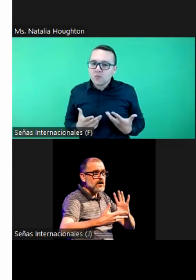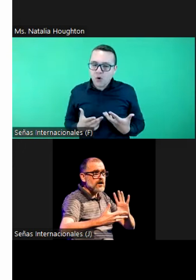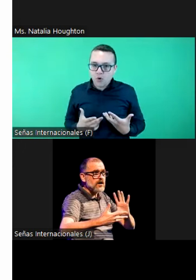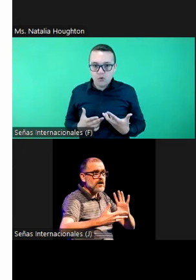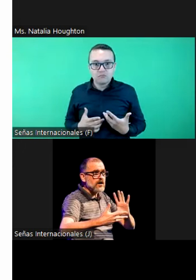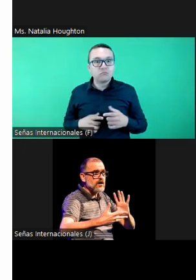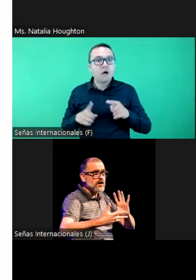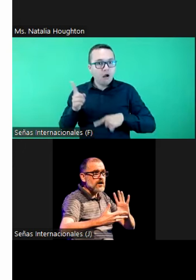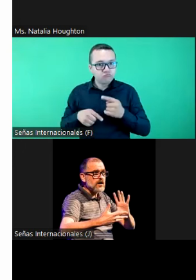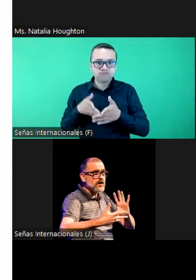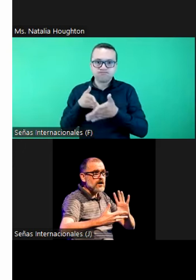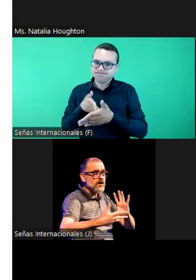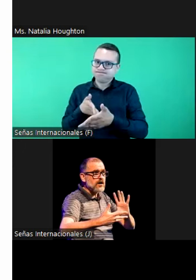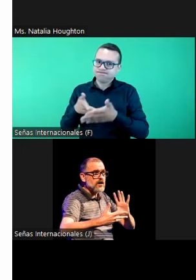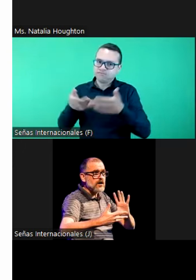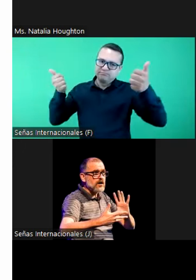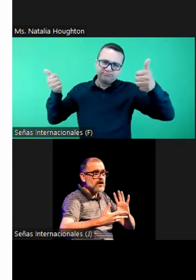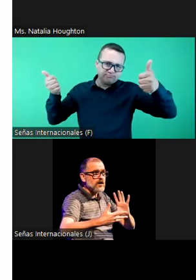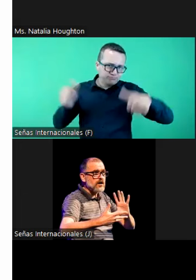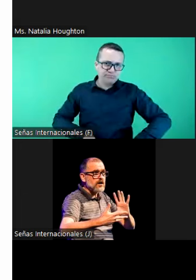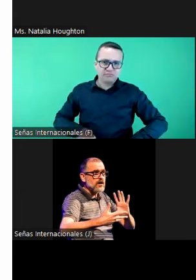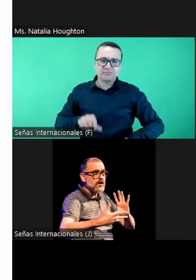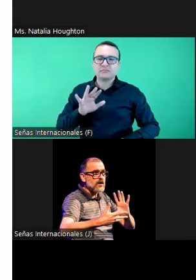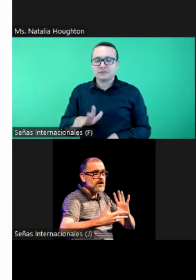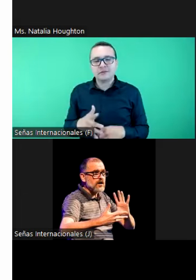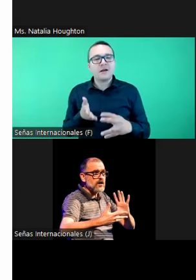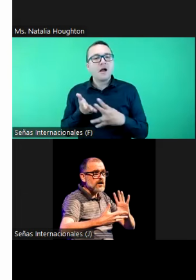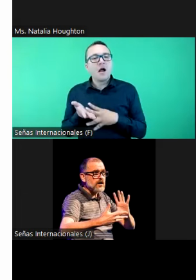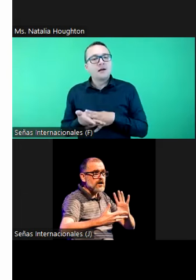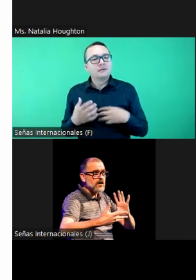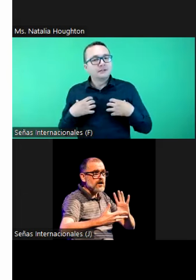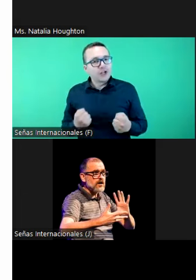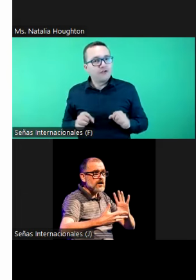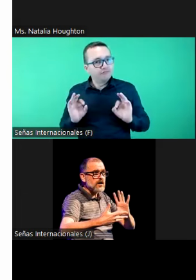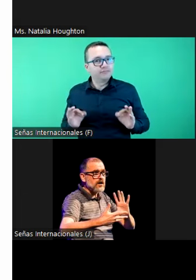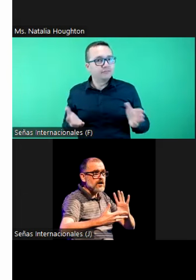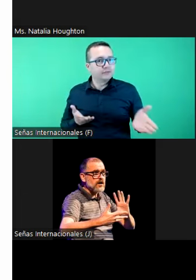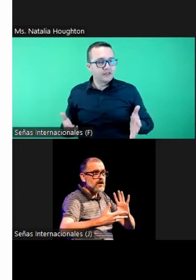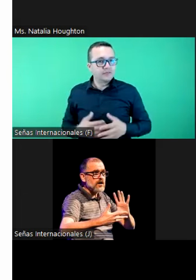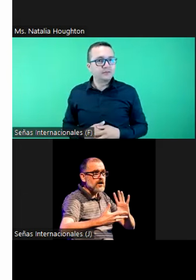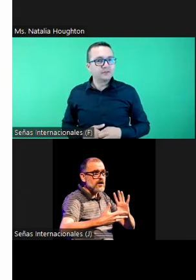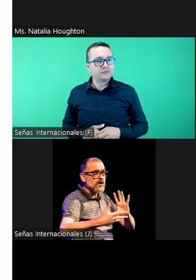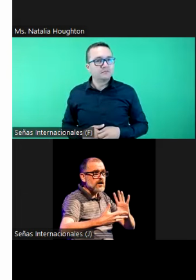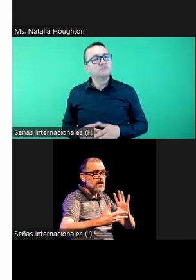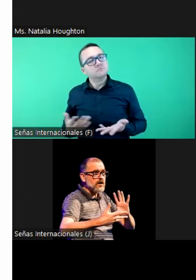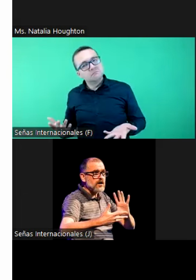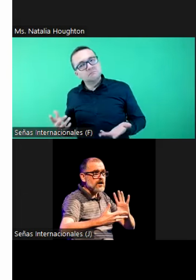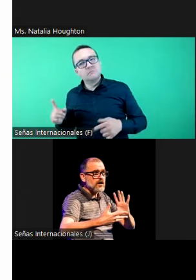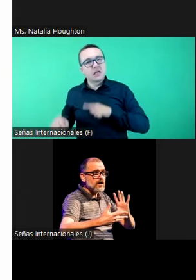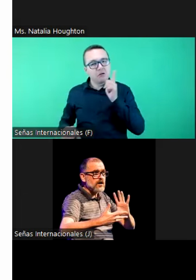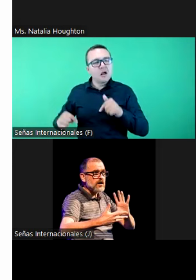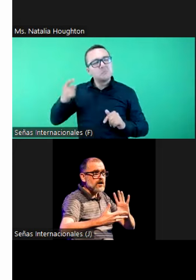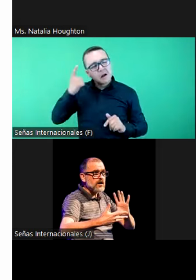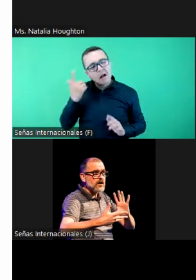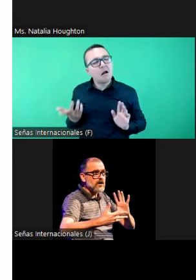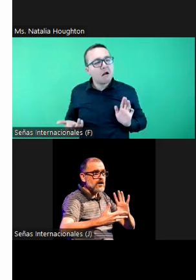how the certain barriers were increased with a certain